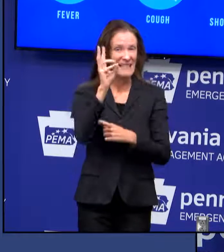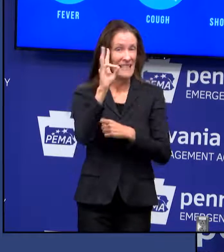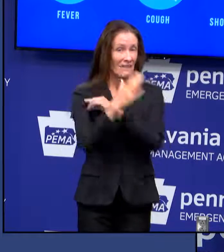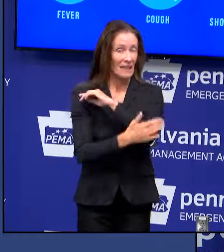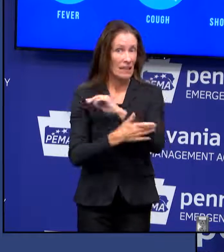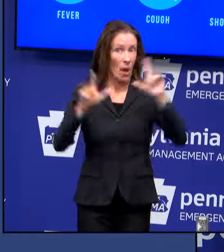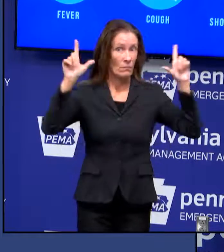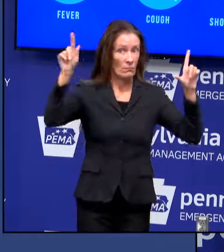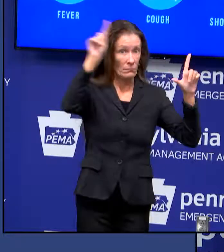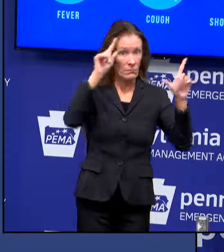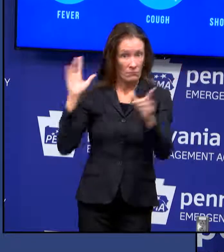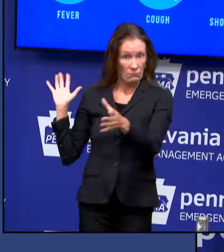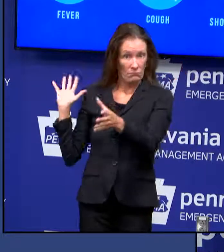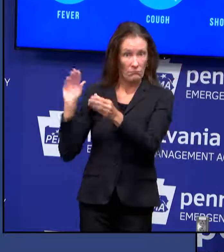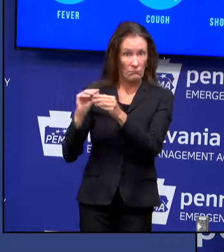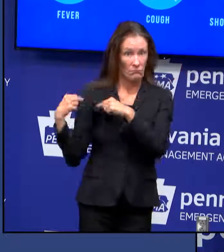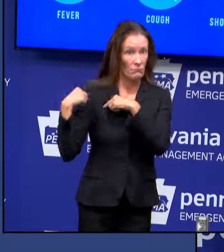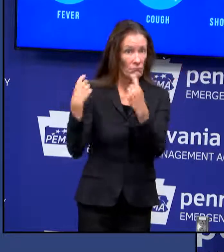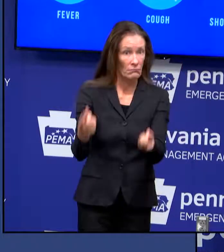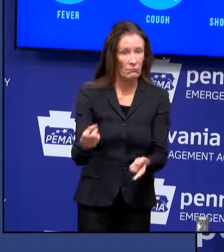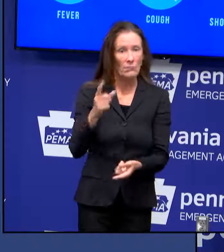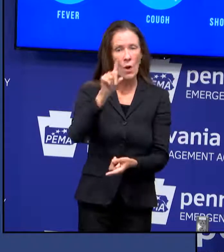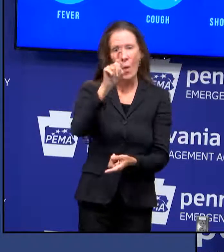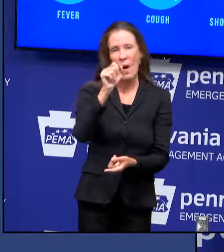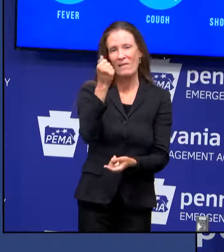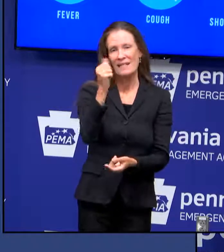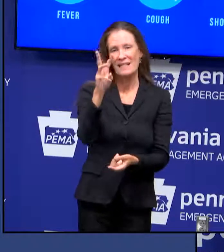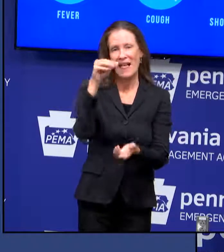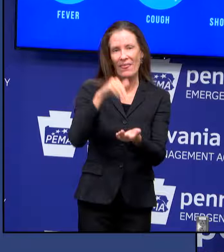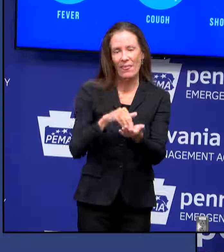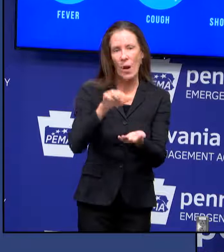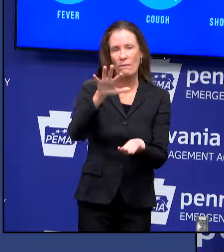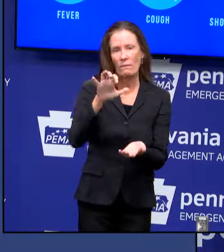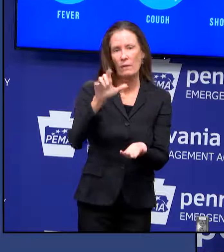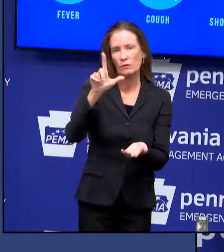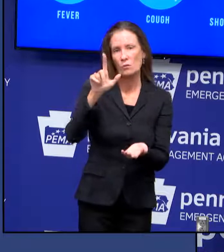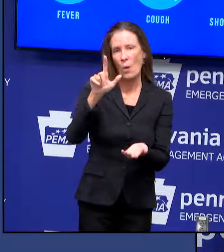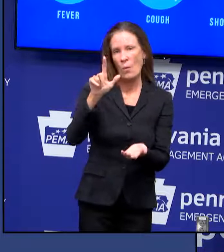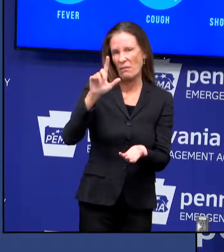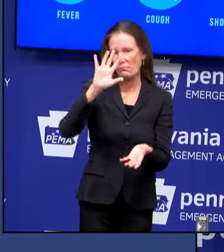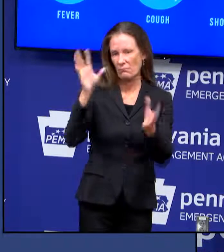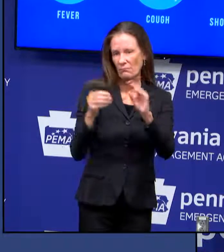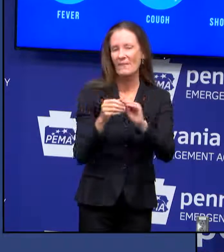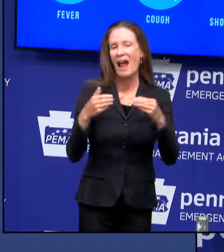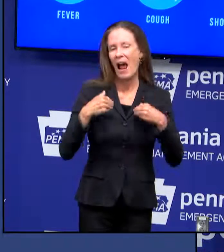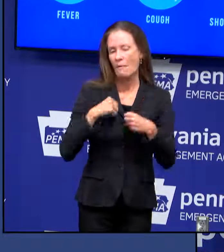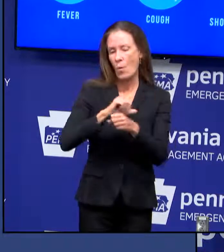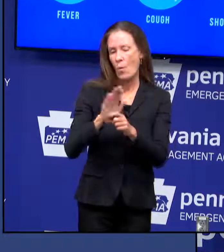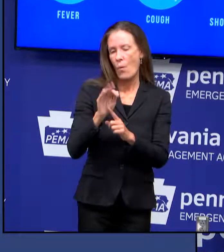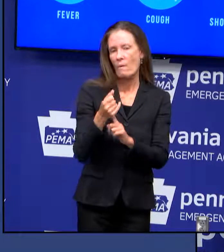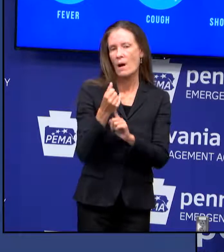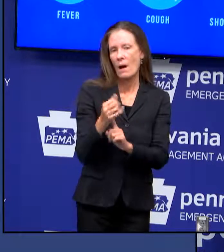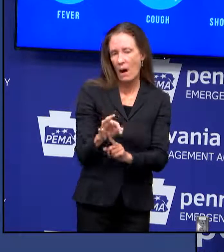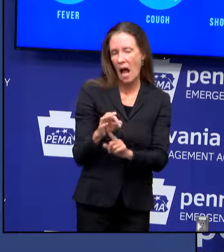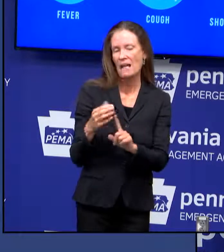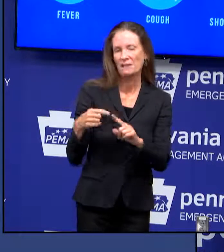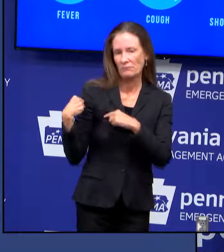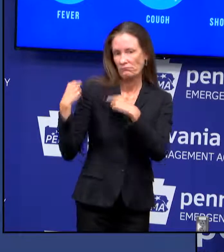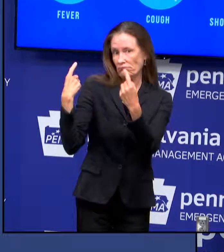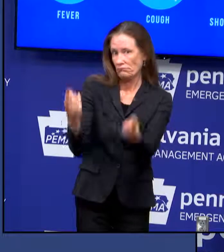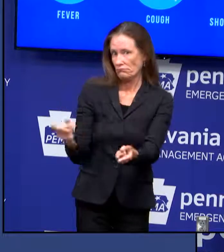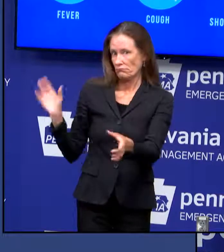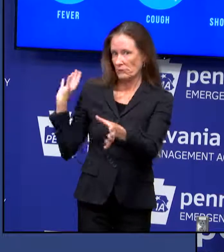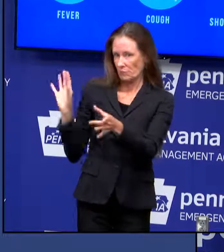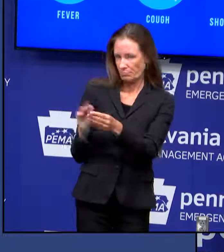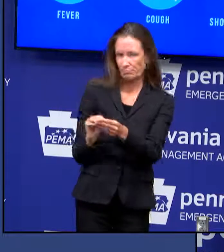116,521 Pennsylvanians who have tested positive for COVID-19 in all 67 counties since the beginning